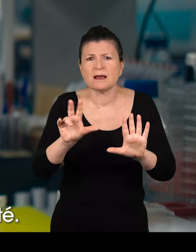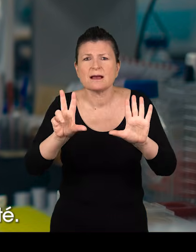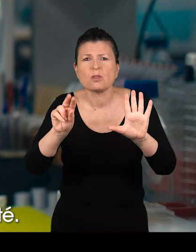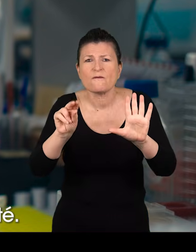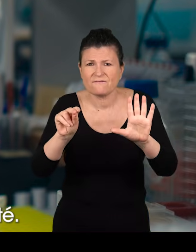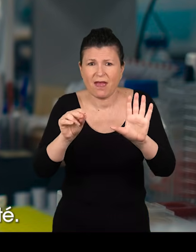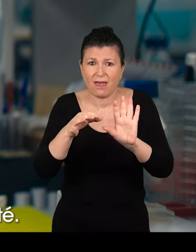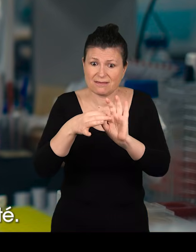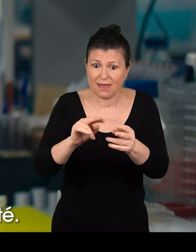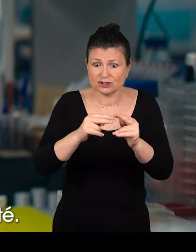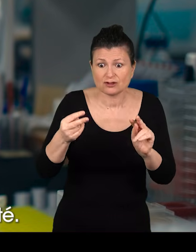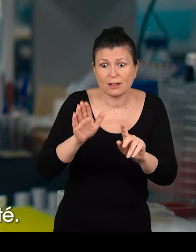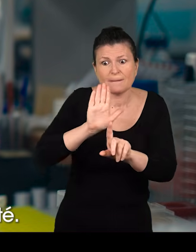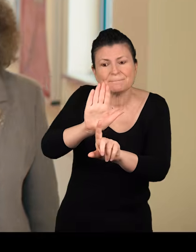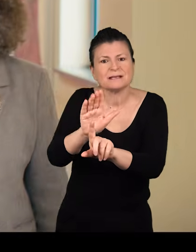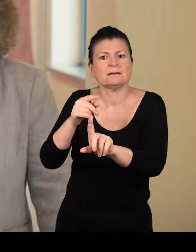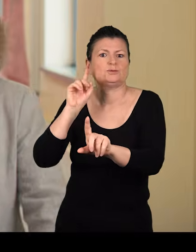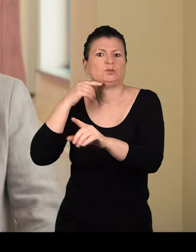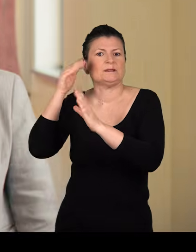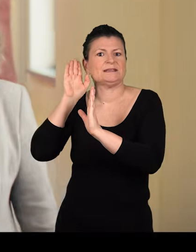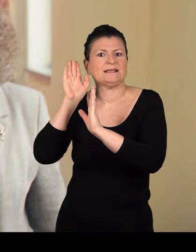80 new genes involved in deafness.